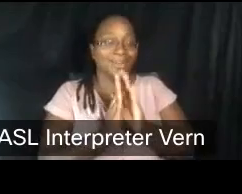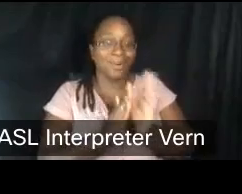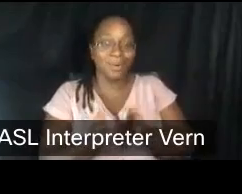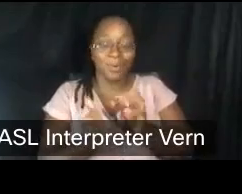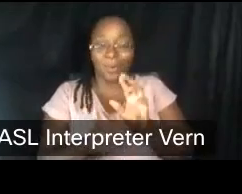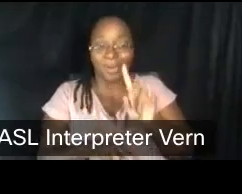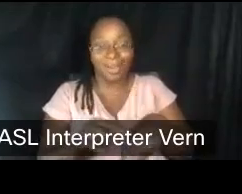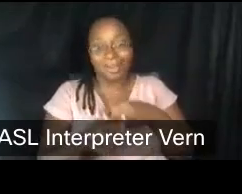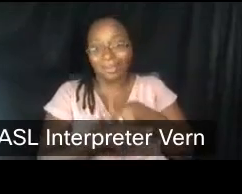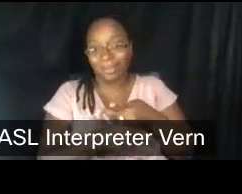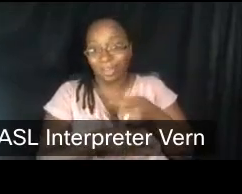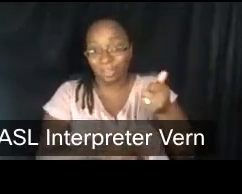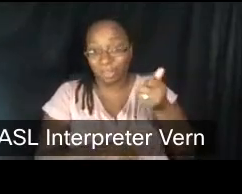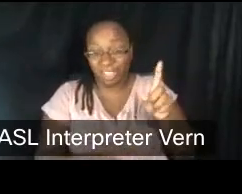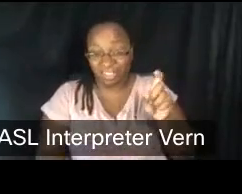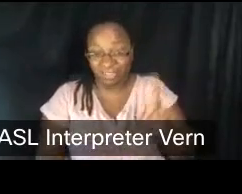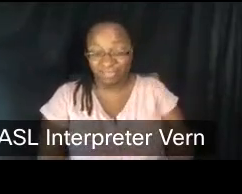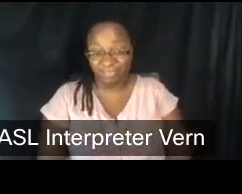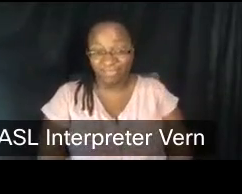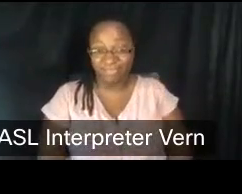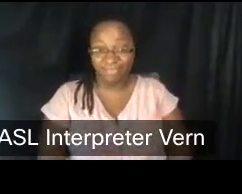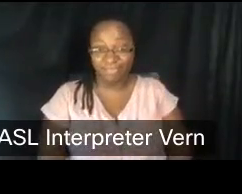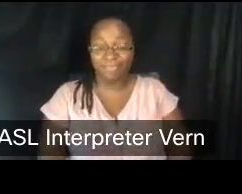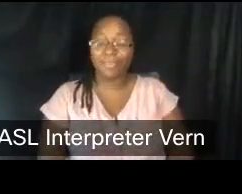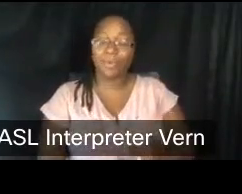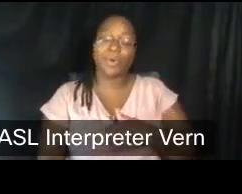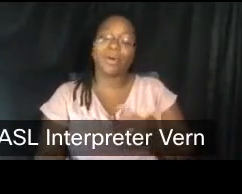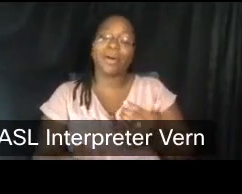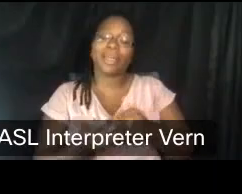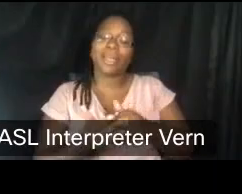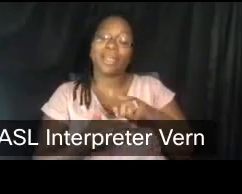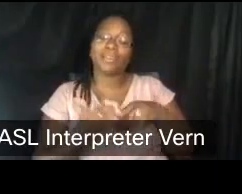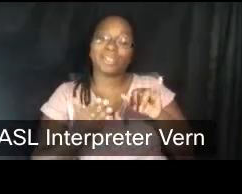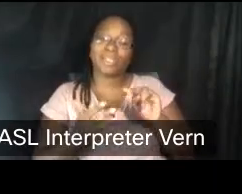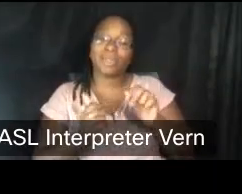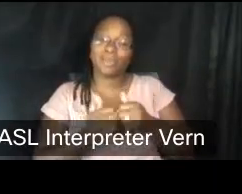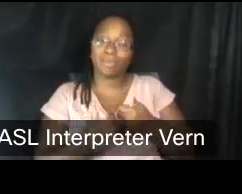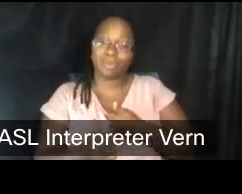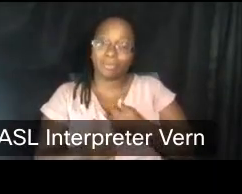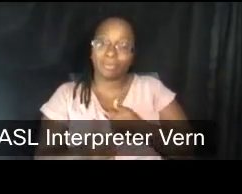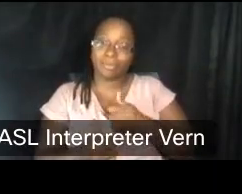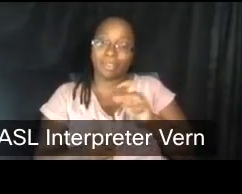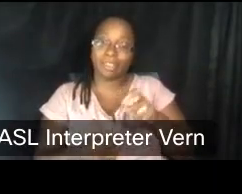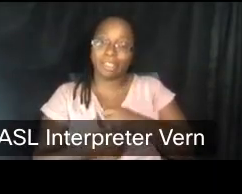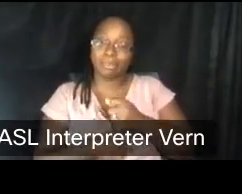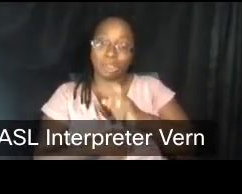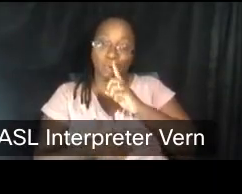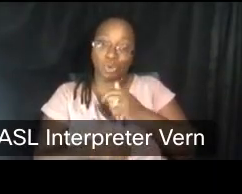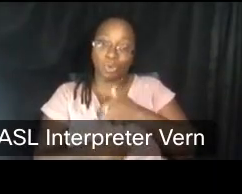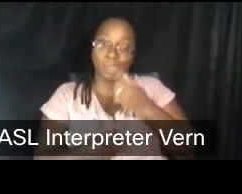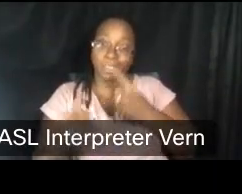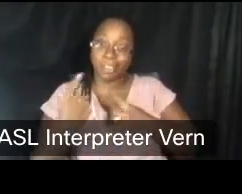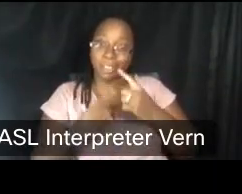for themselves? When checking in with ourselves first, we need to make sure that we are also considering the ways we